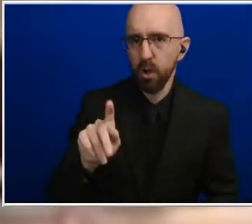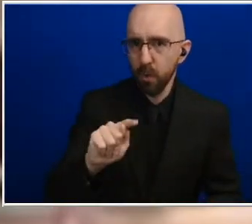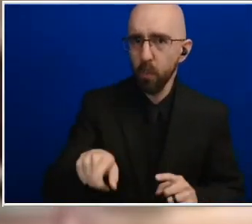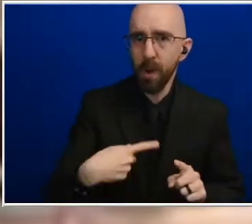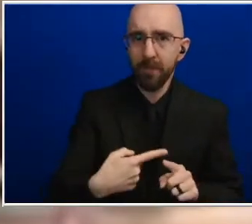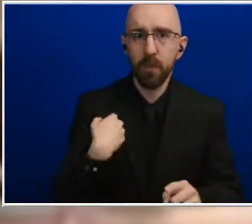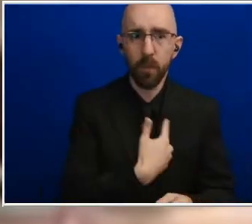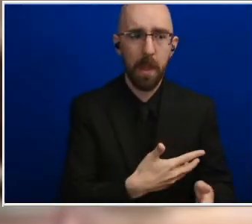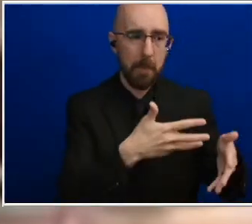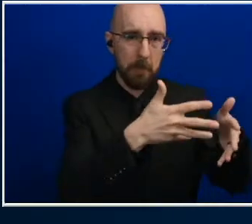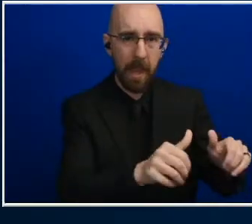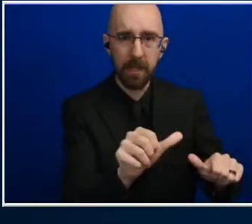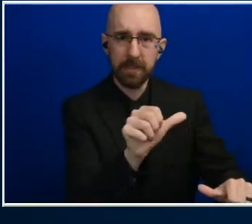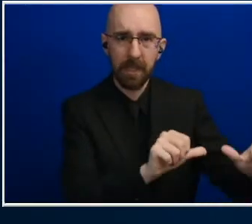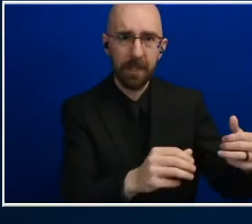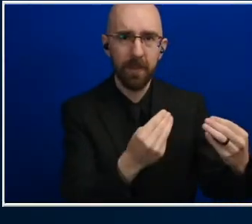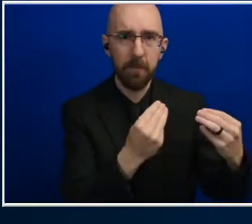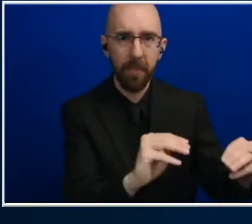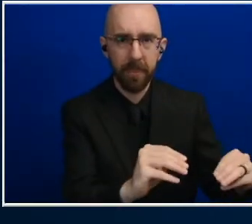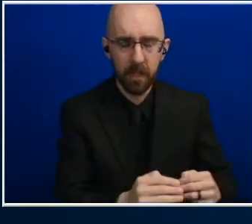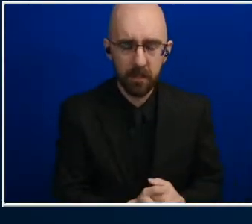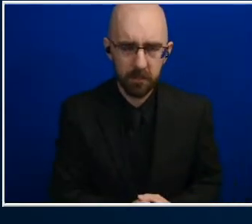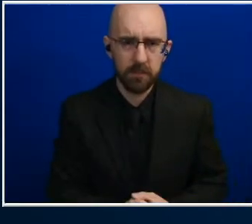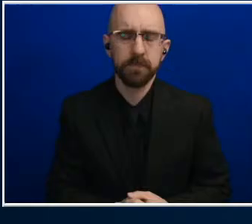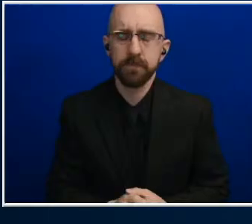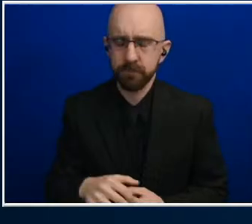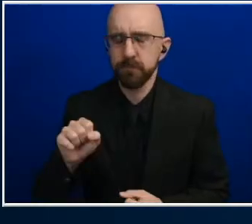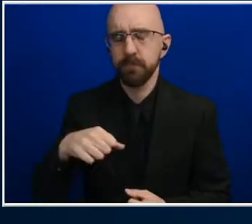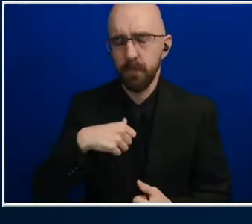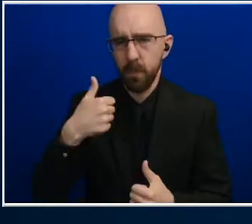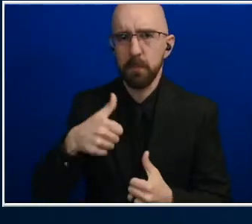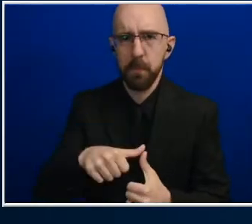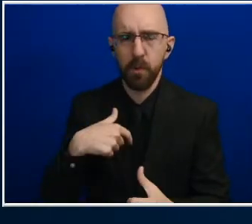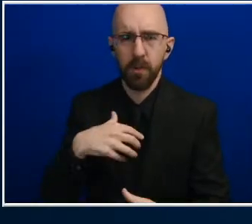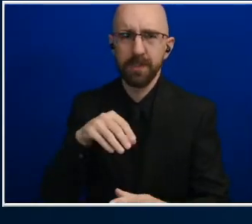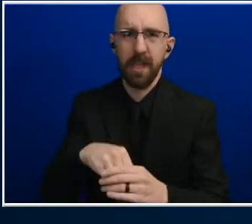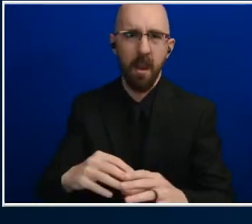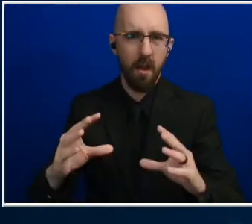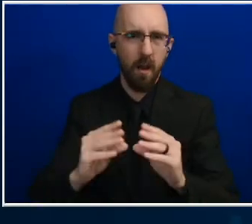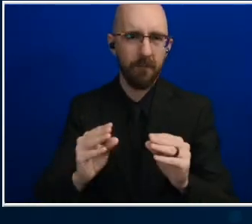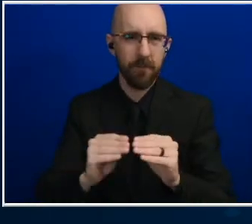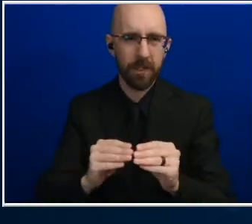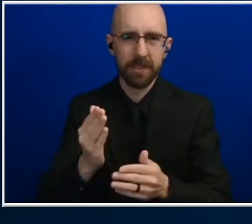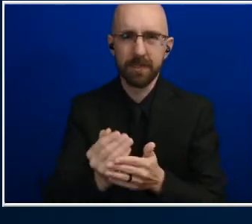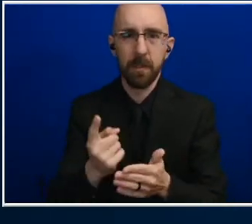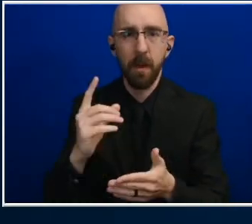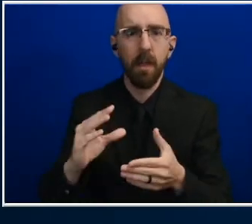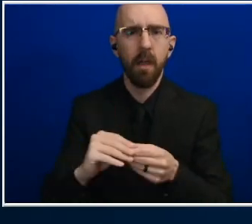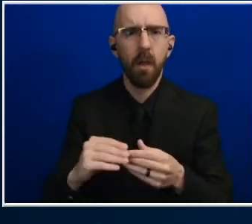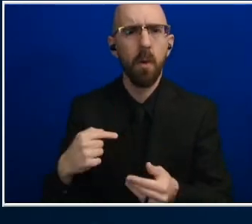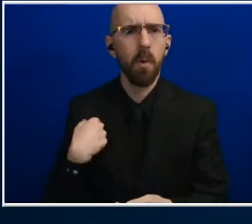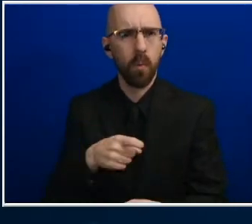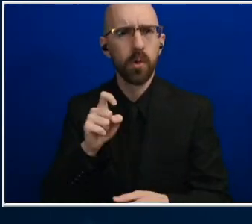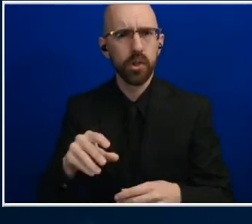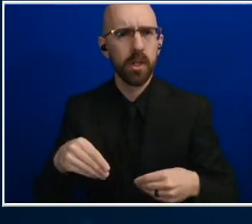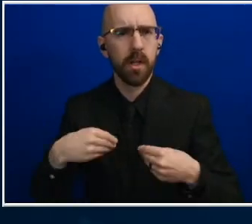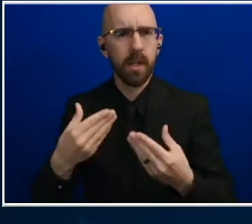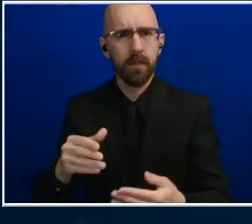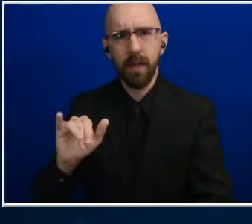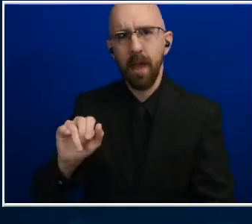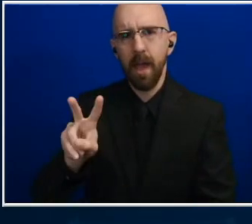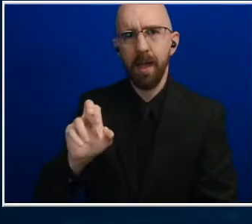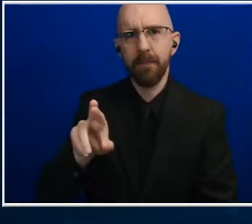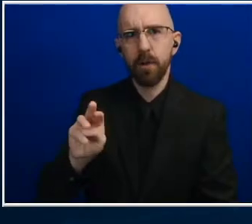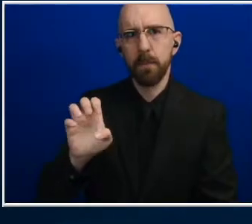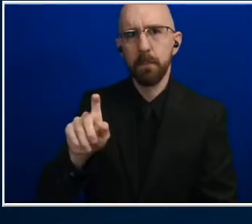method. I remember sitting in a conference and somebody said, we should all be giving ivermectin to patients on ventilators who